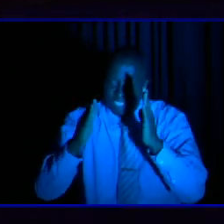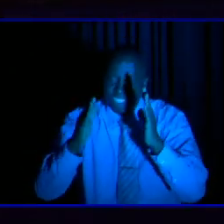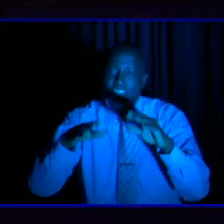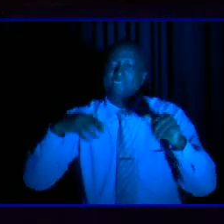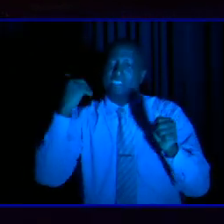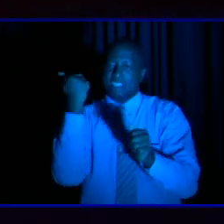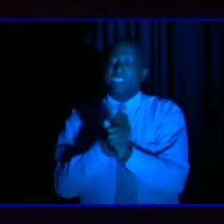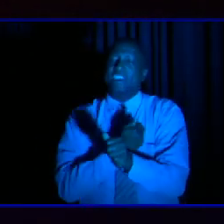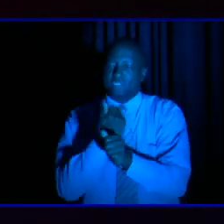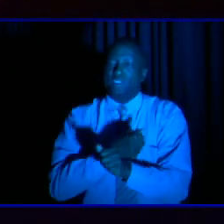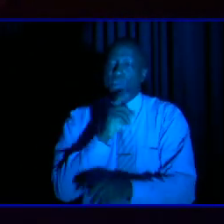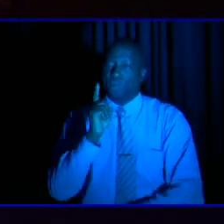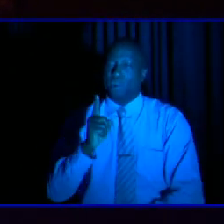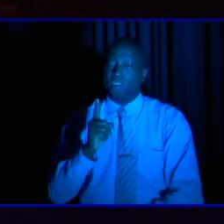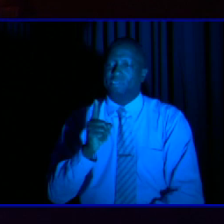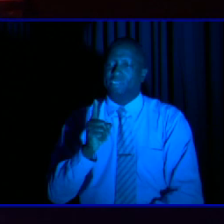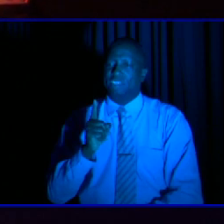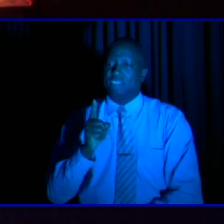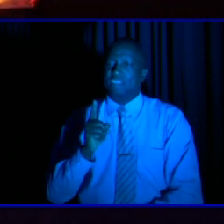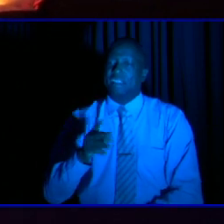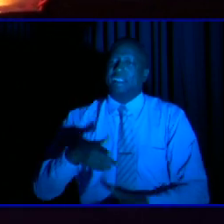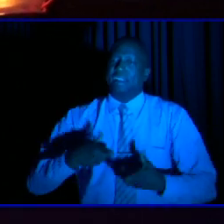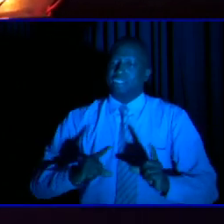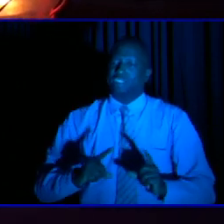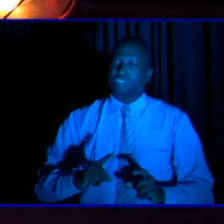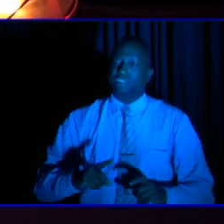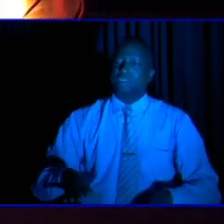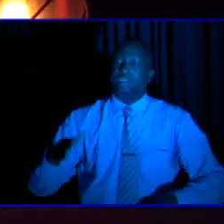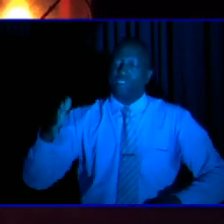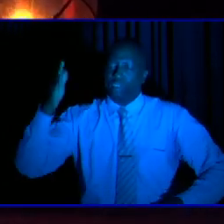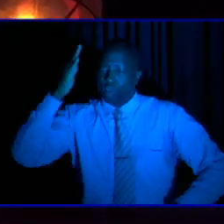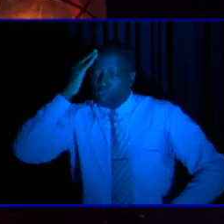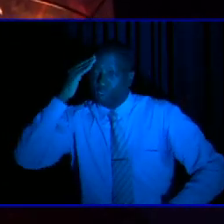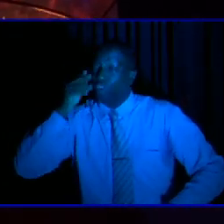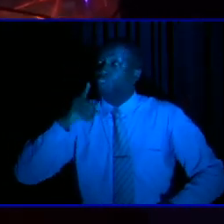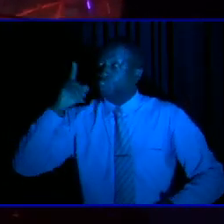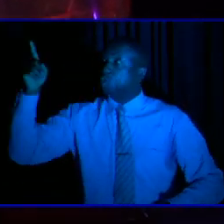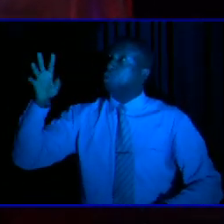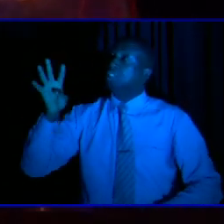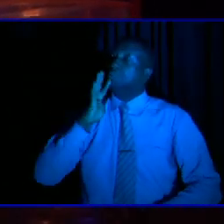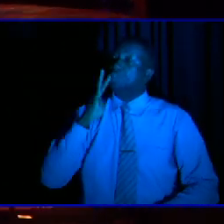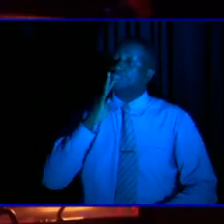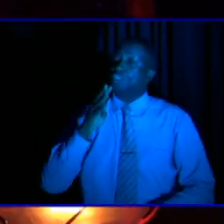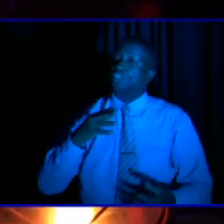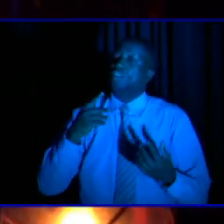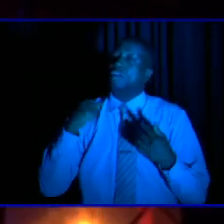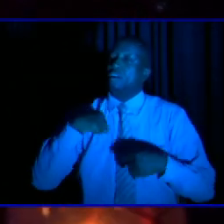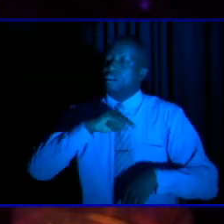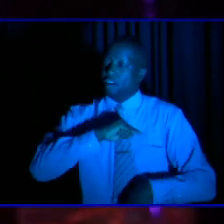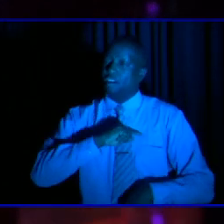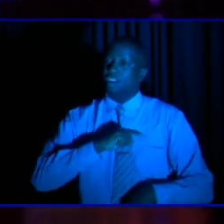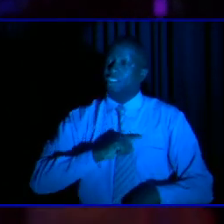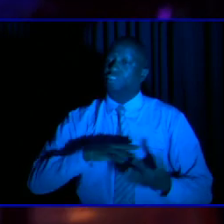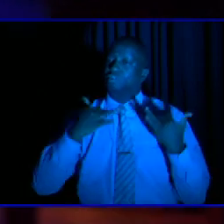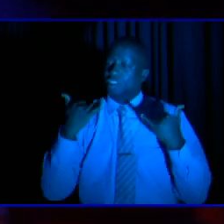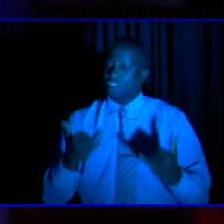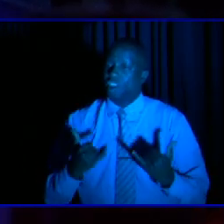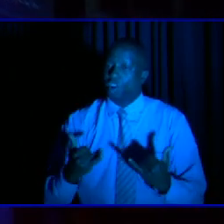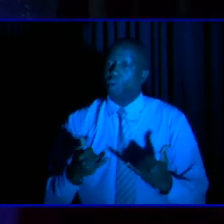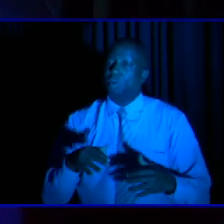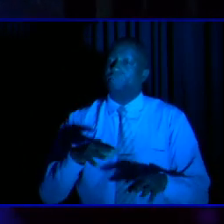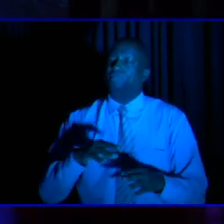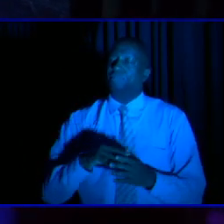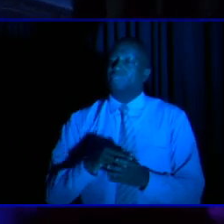all tonight to recognize that you are speaking of us in 2020. You are looking down the annals of